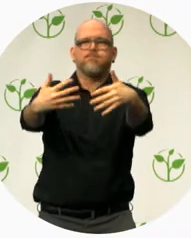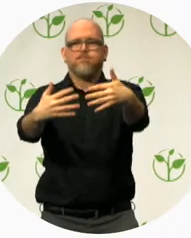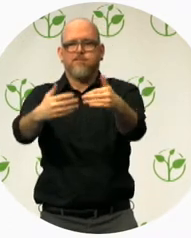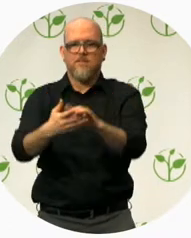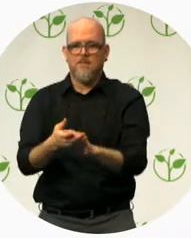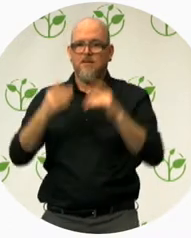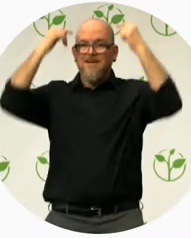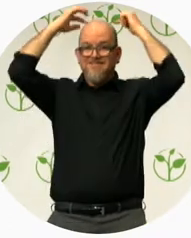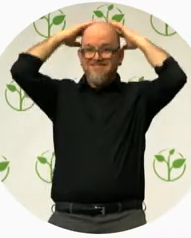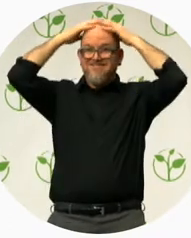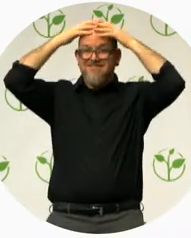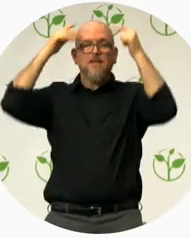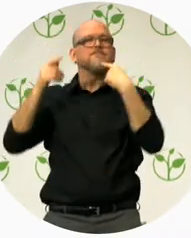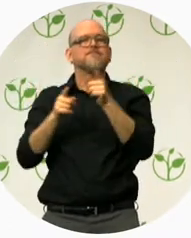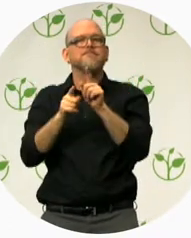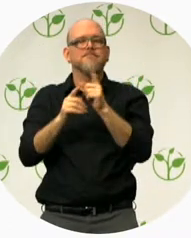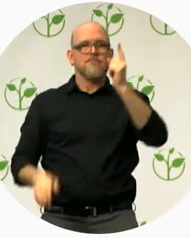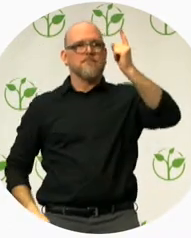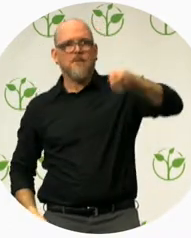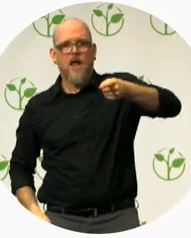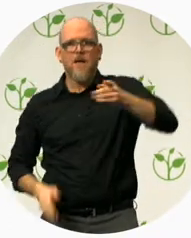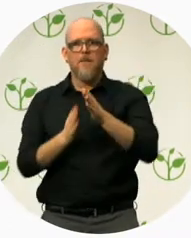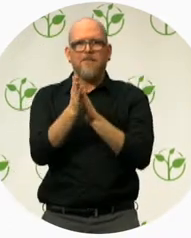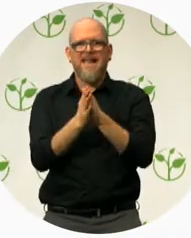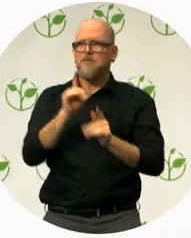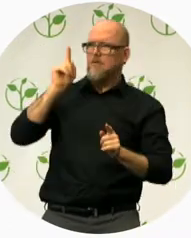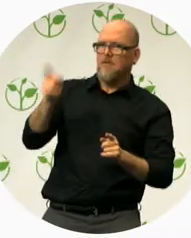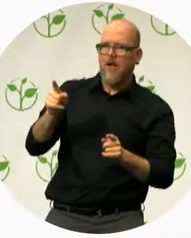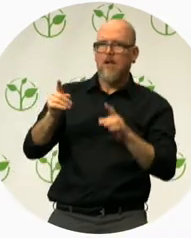commands. And we can train that